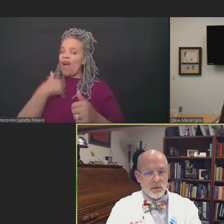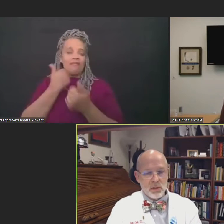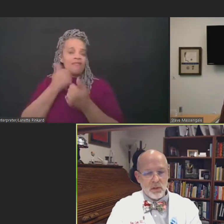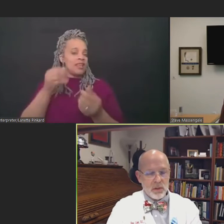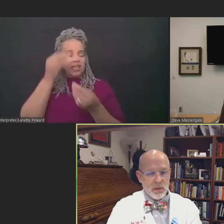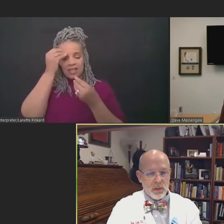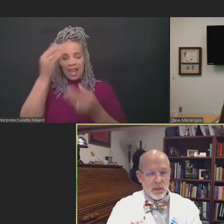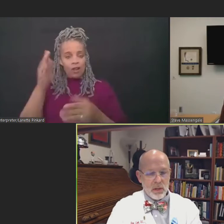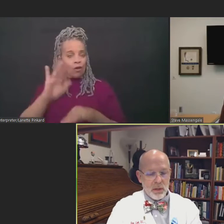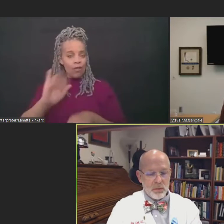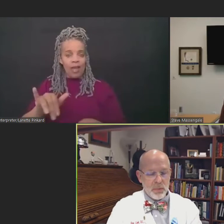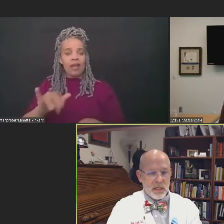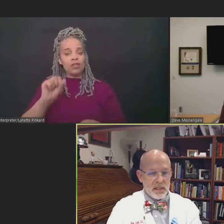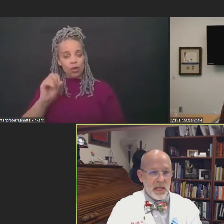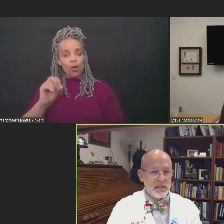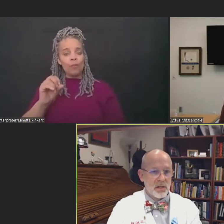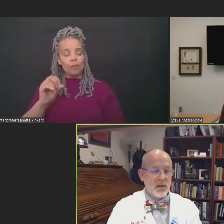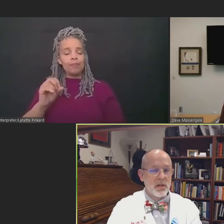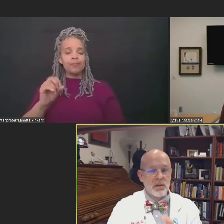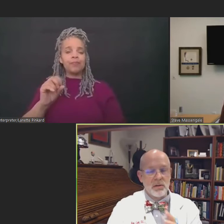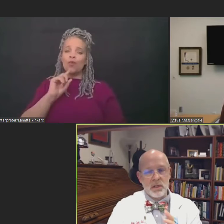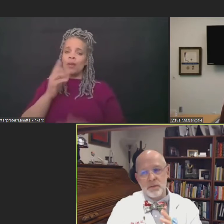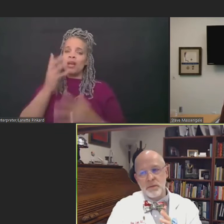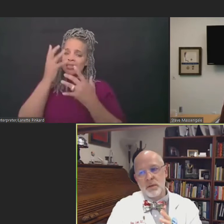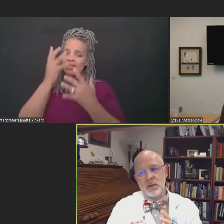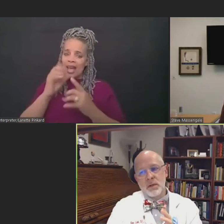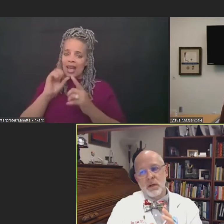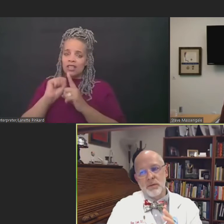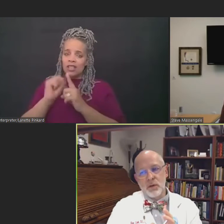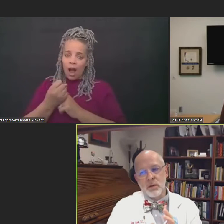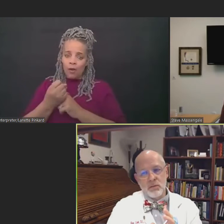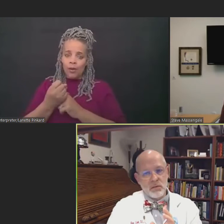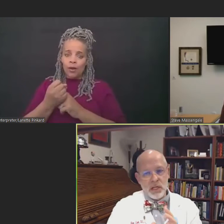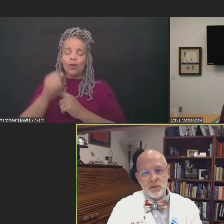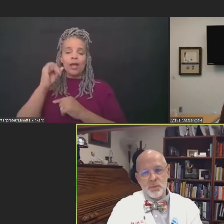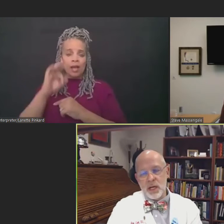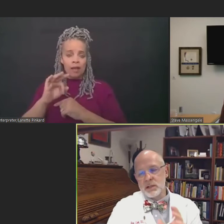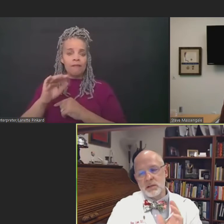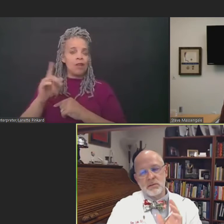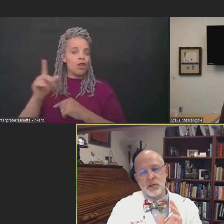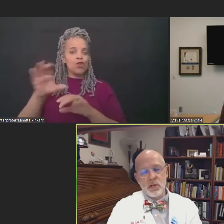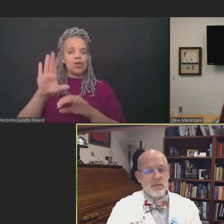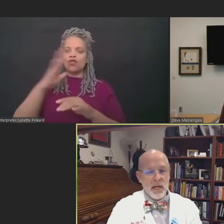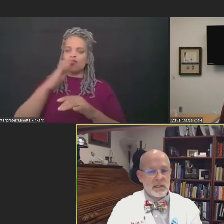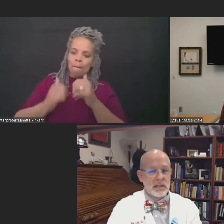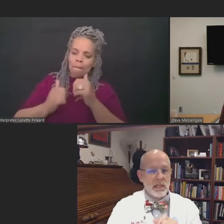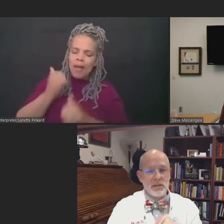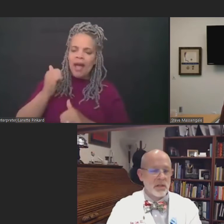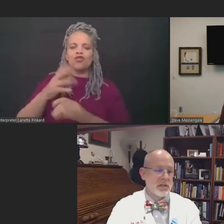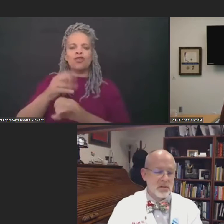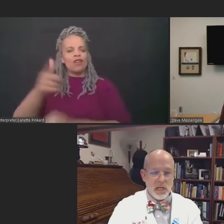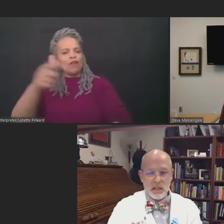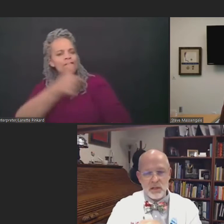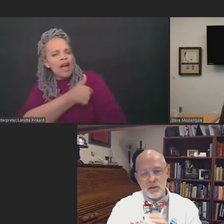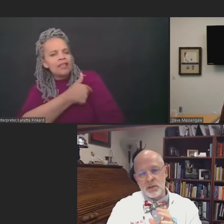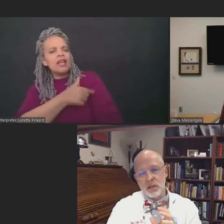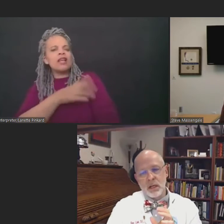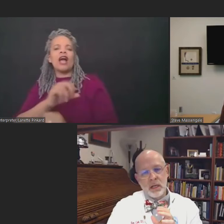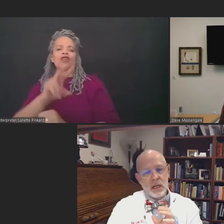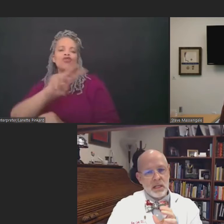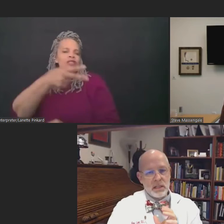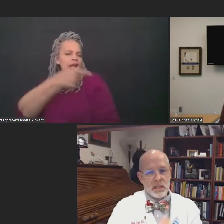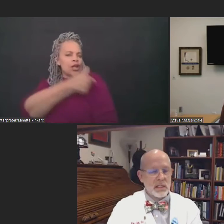so, it would be a sad scenario if you did your best, you got vaccinated, you got your second